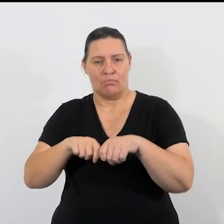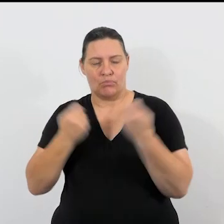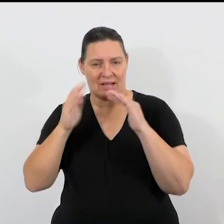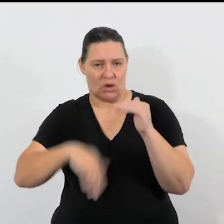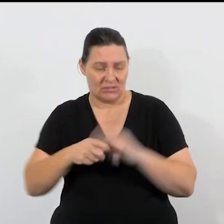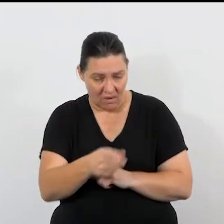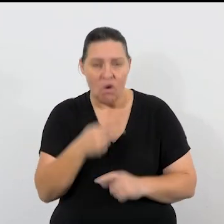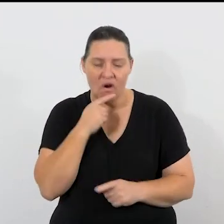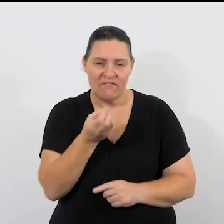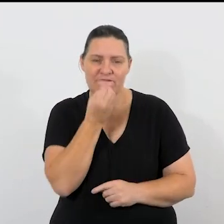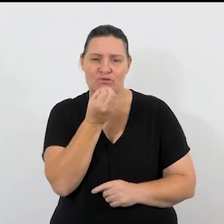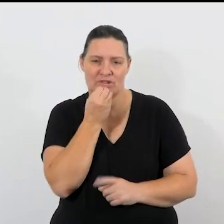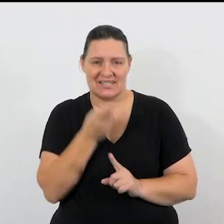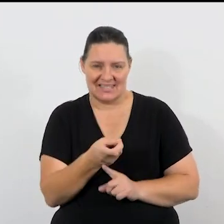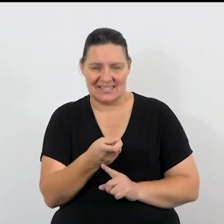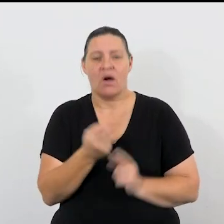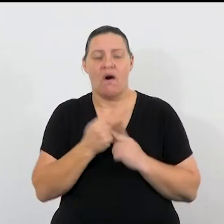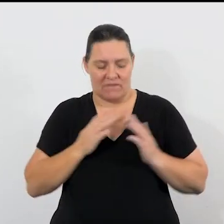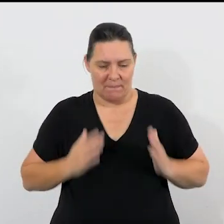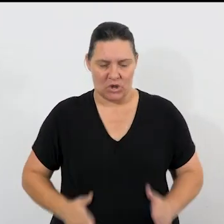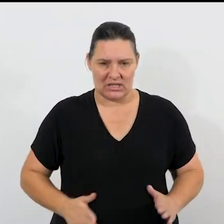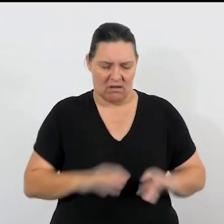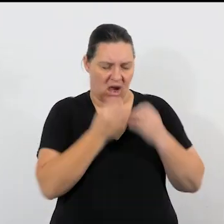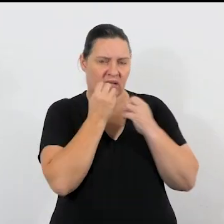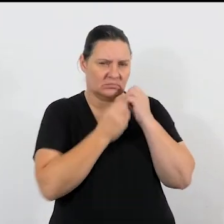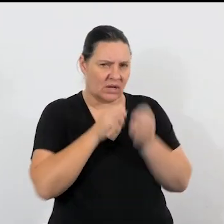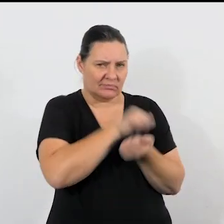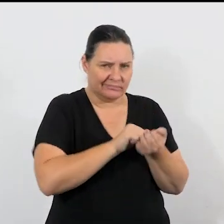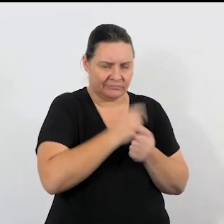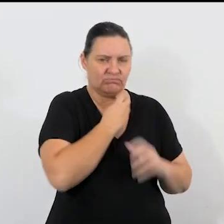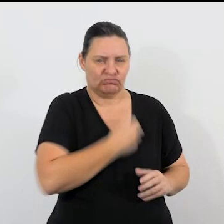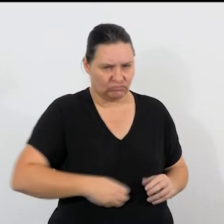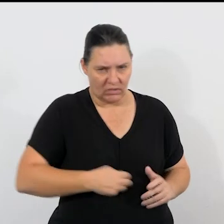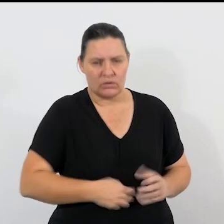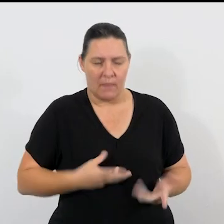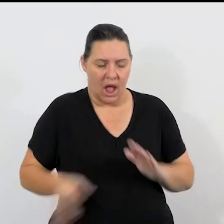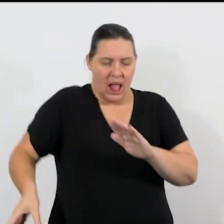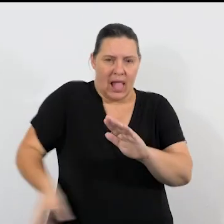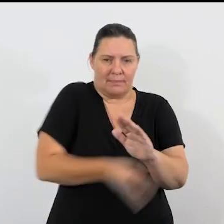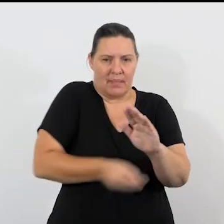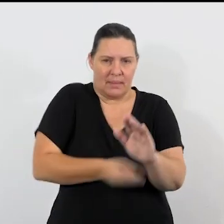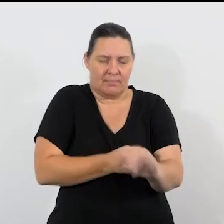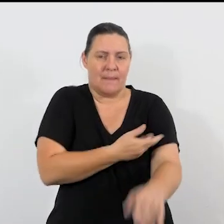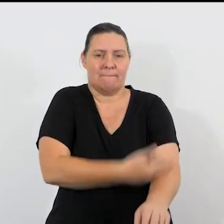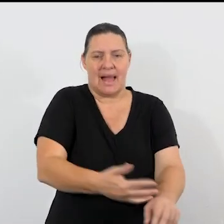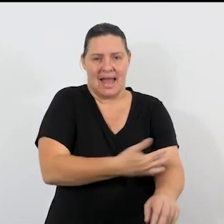breakdown of food particles in the body to ensure that they are absorbed into